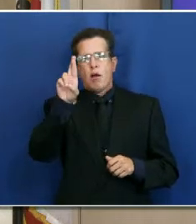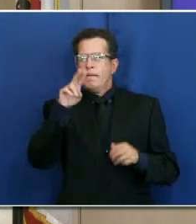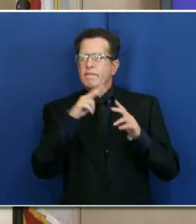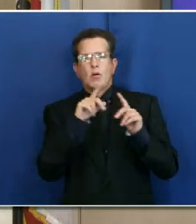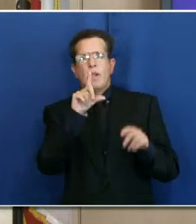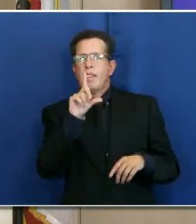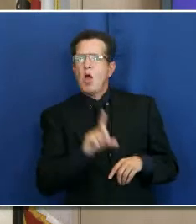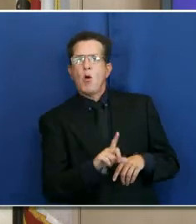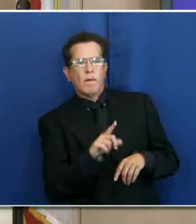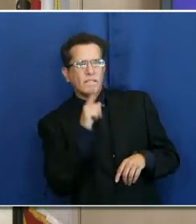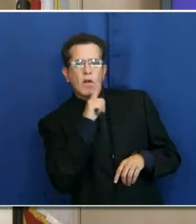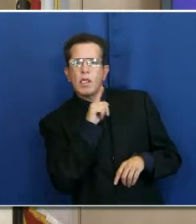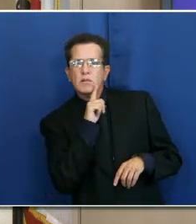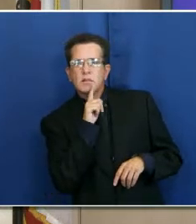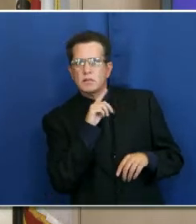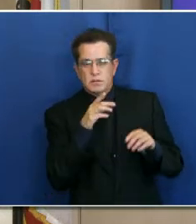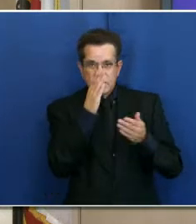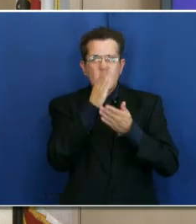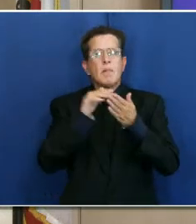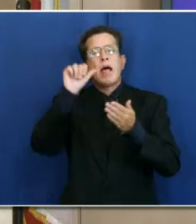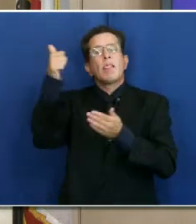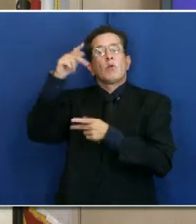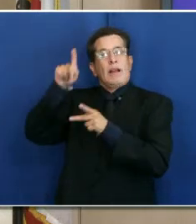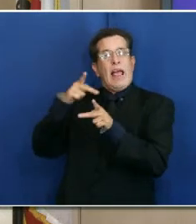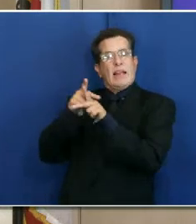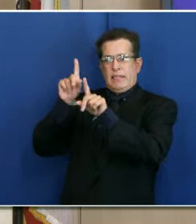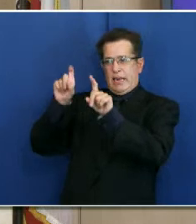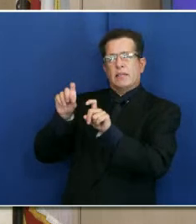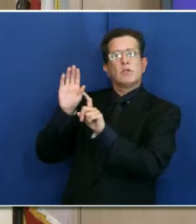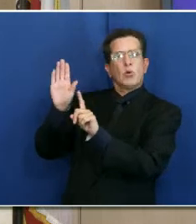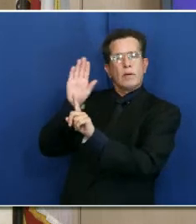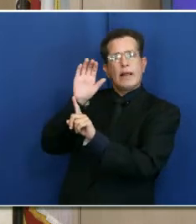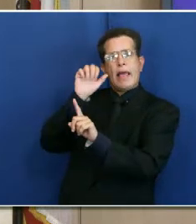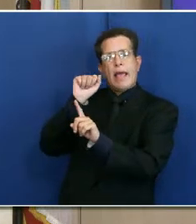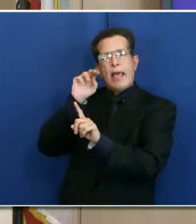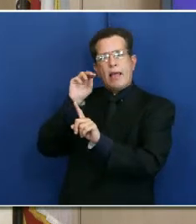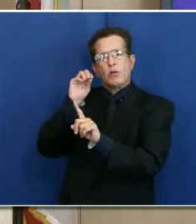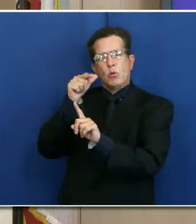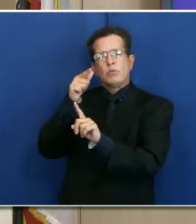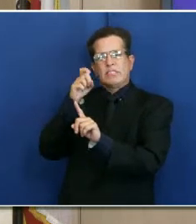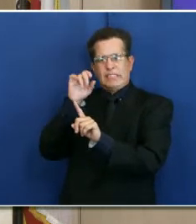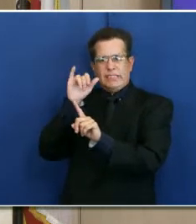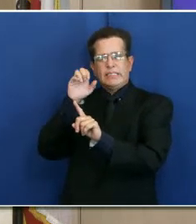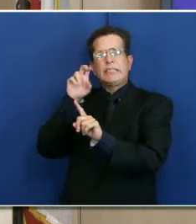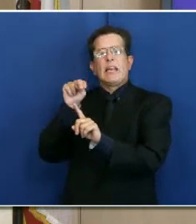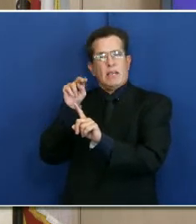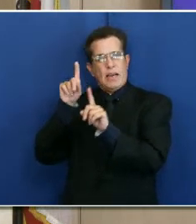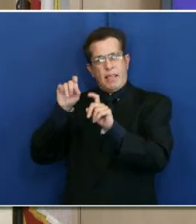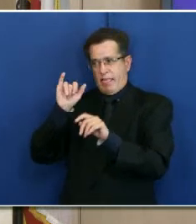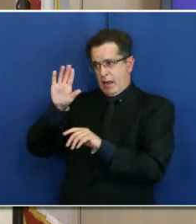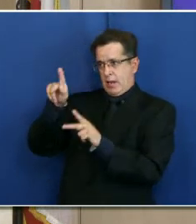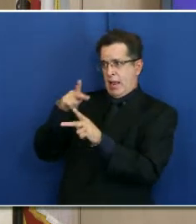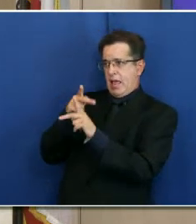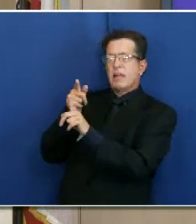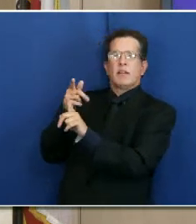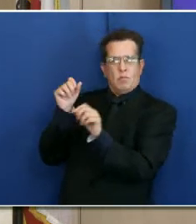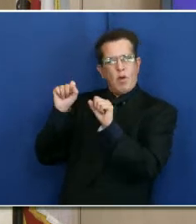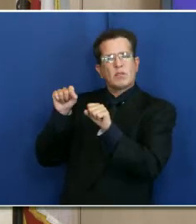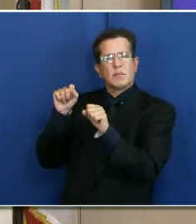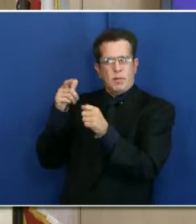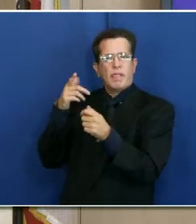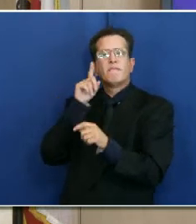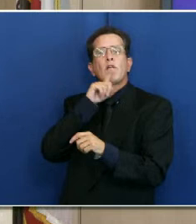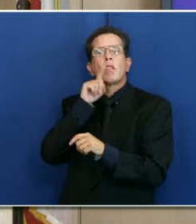low. It is true that some of the other tests that are used, such as antigen testing and other tests, sometimes have higher